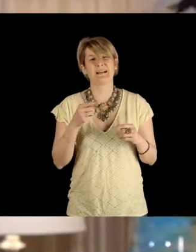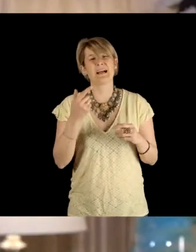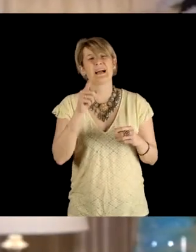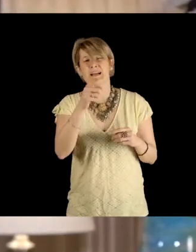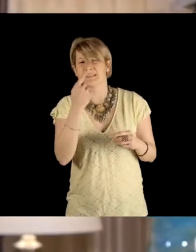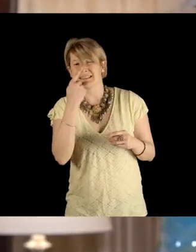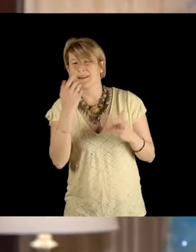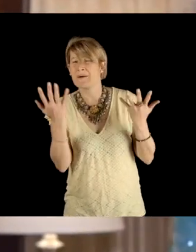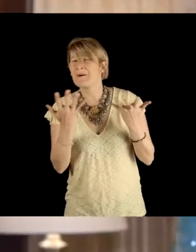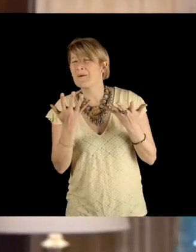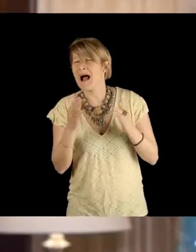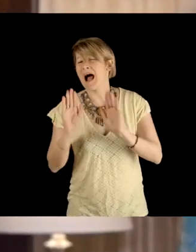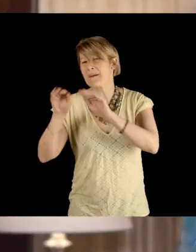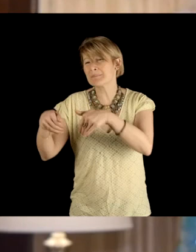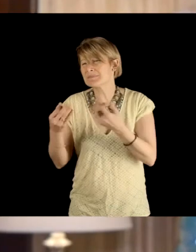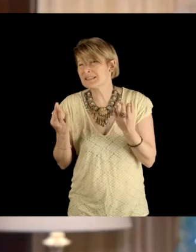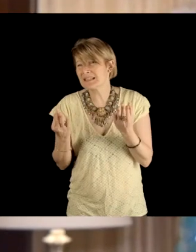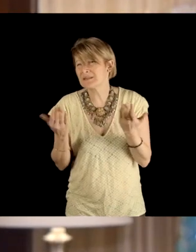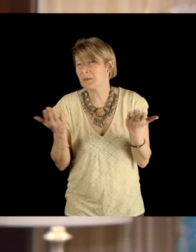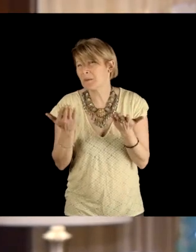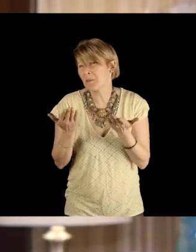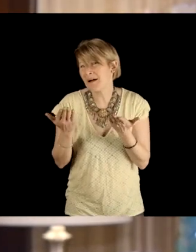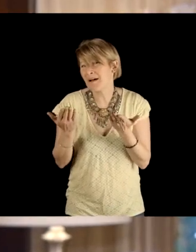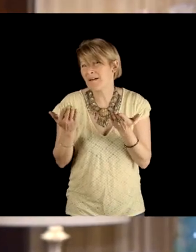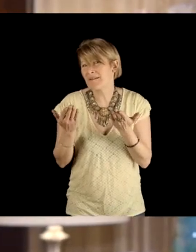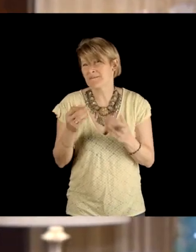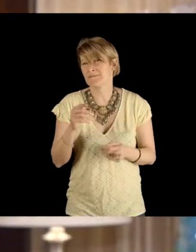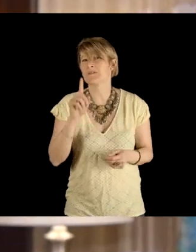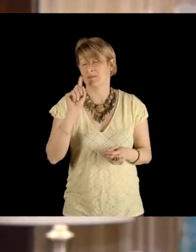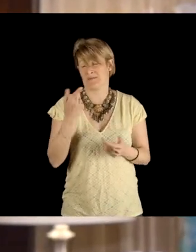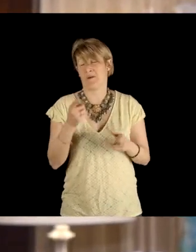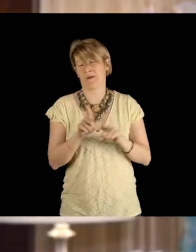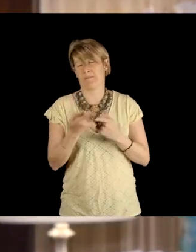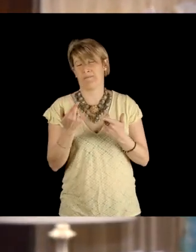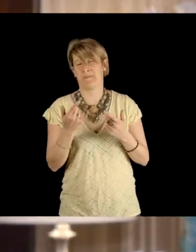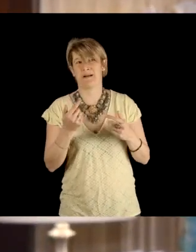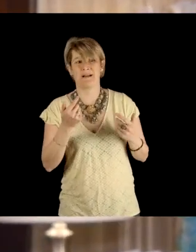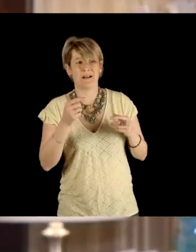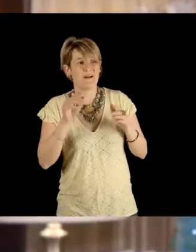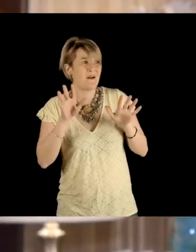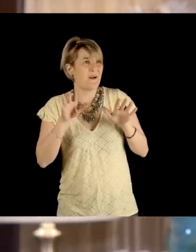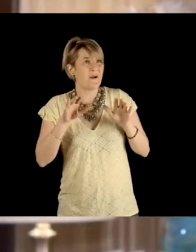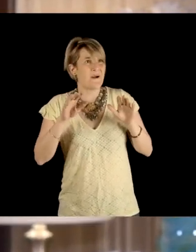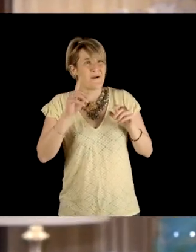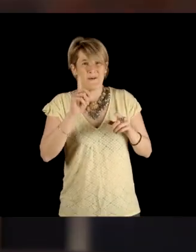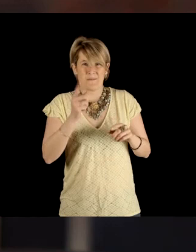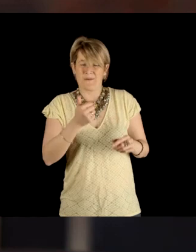please make a short note on how you felt after this meditation.